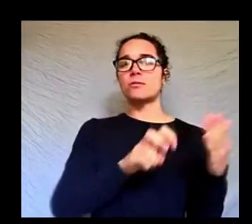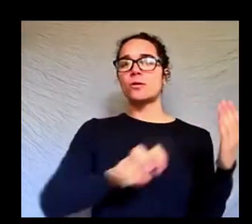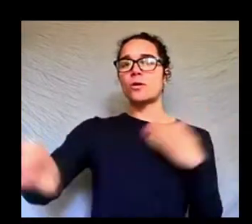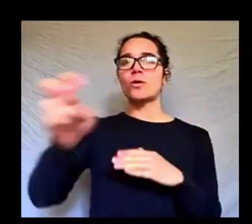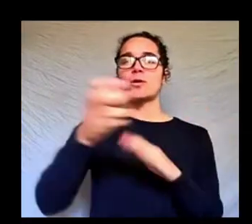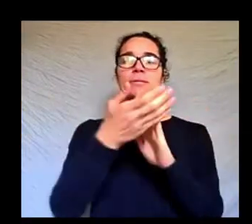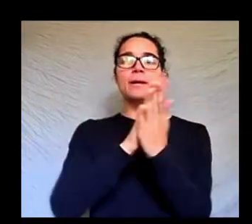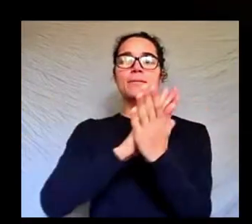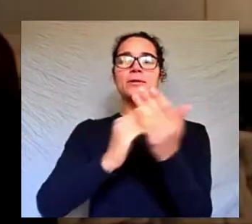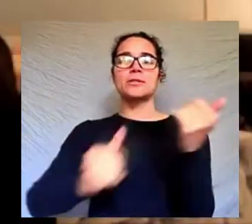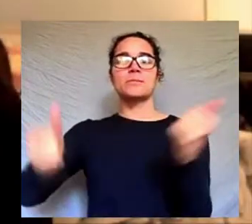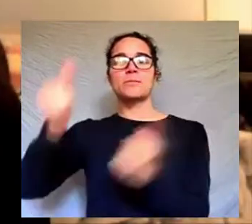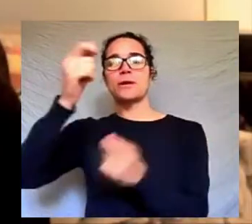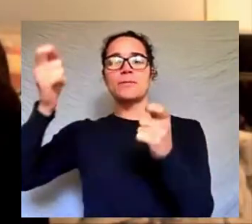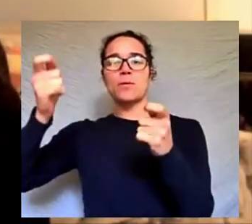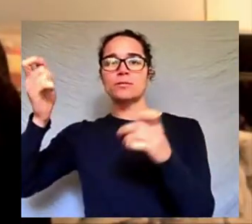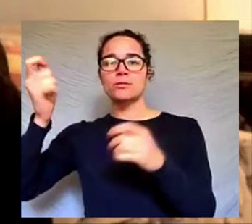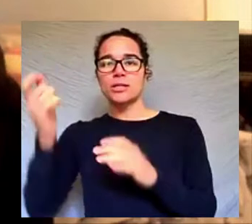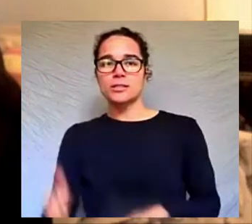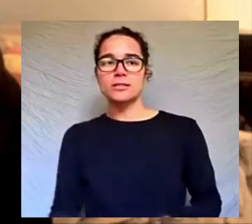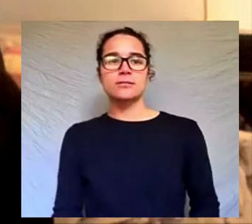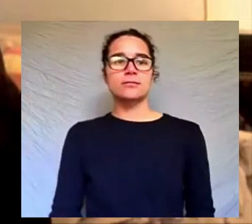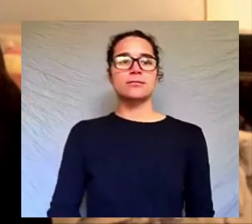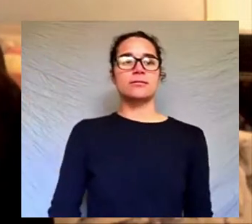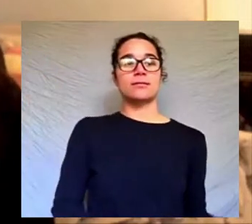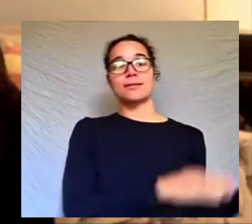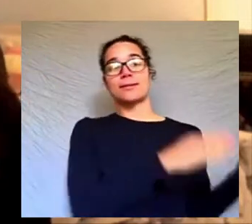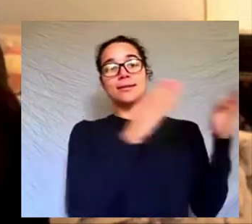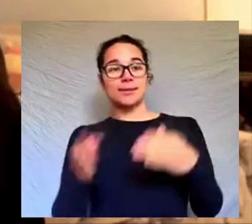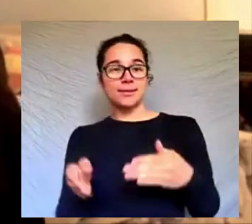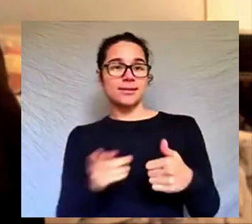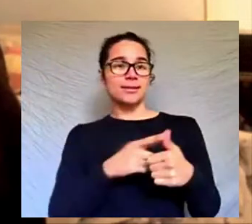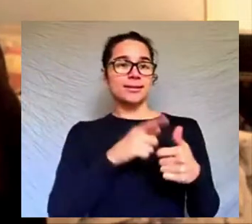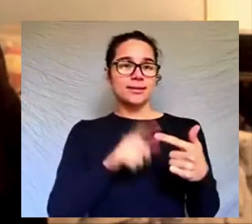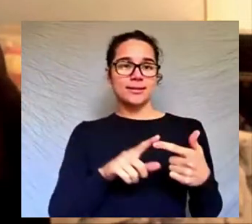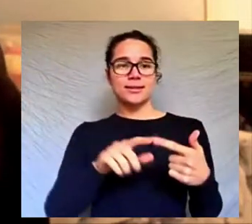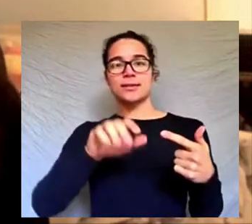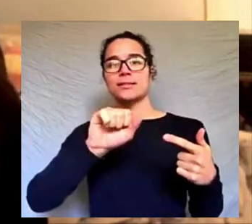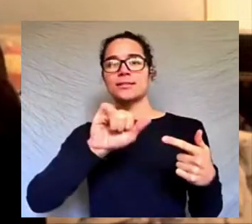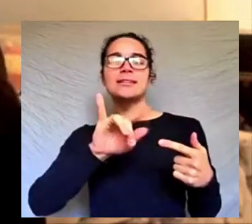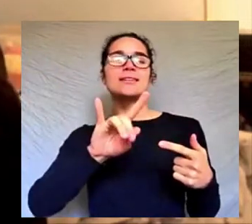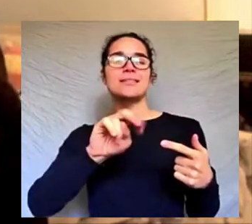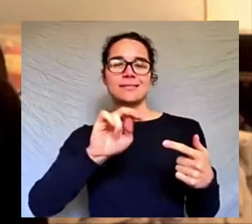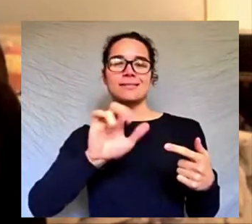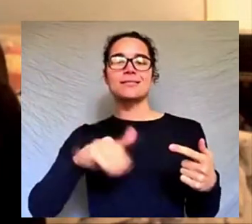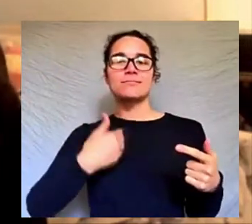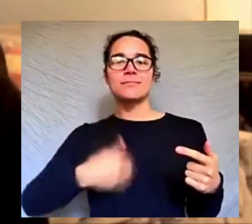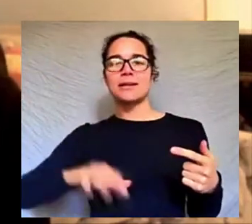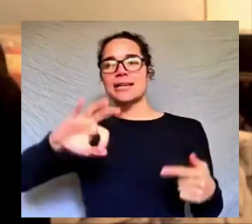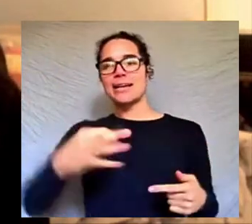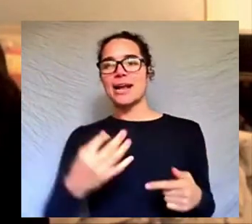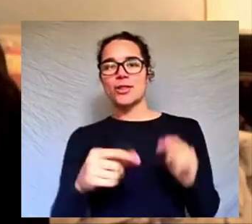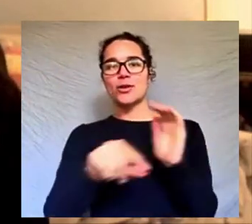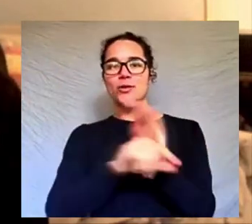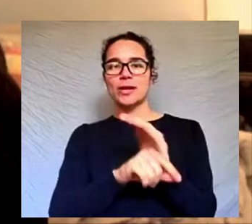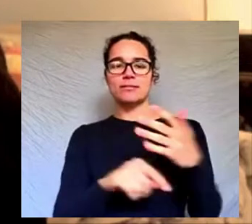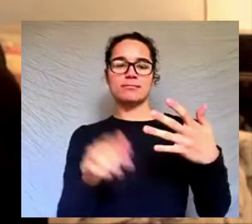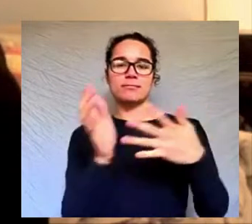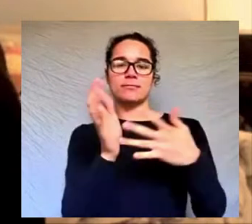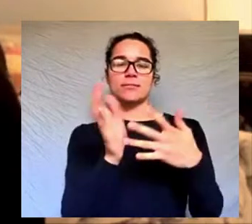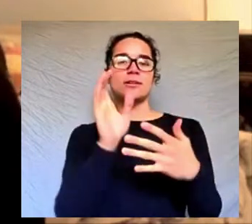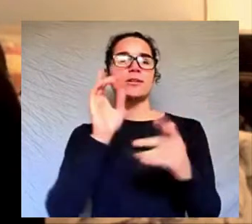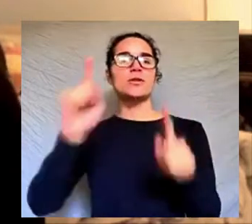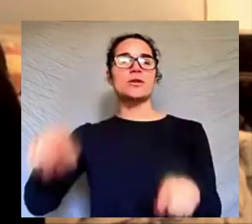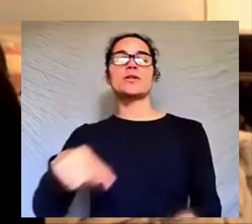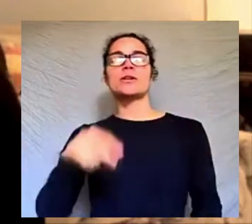Okay, well, I sort of jumped the gun on Howard. Hi, my name is Tiffany, and I'm in 9th grade. I go to school in Plainsboro, New Jersey. I